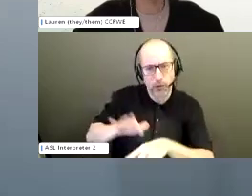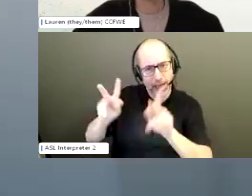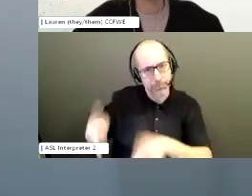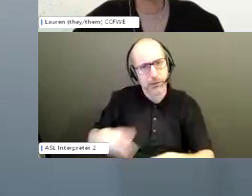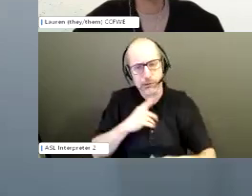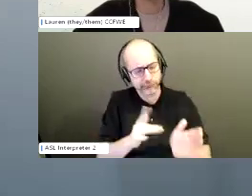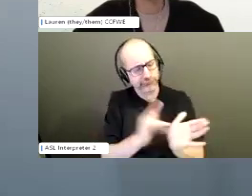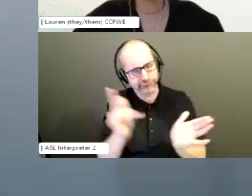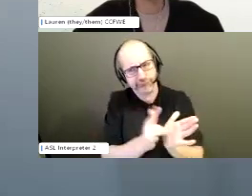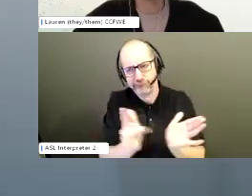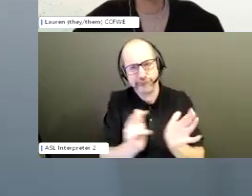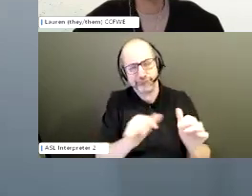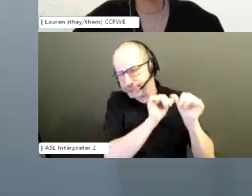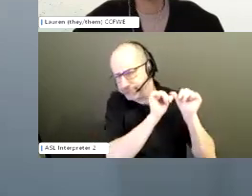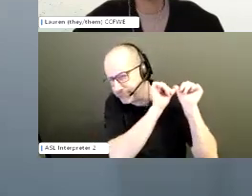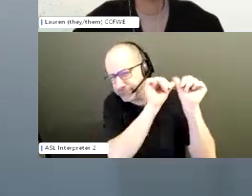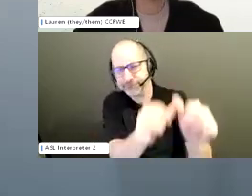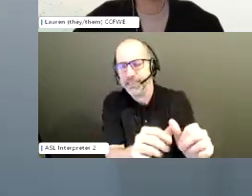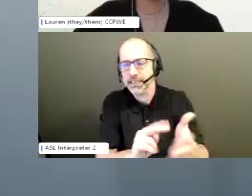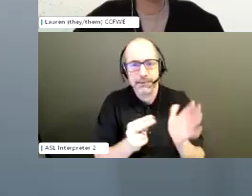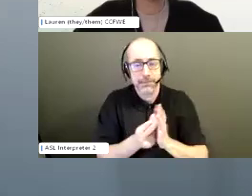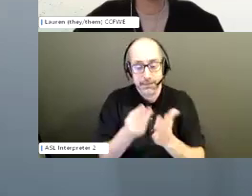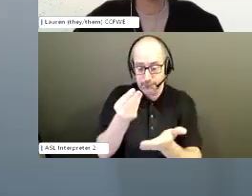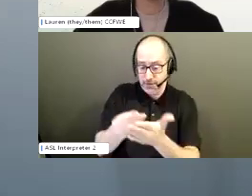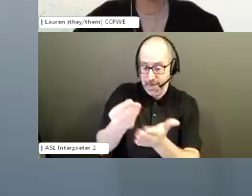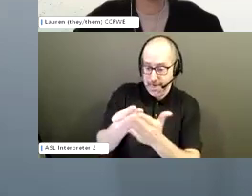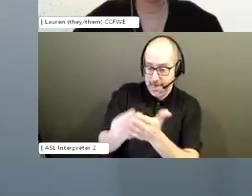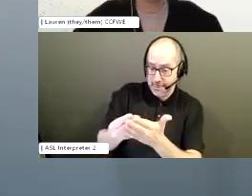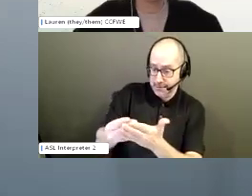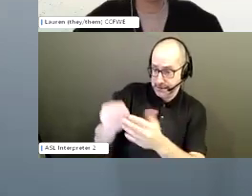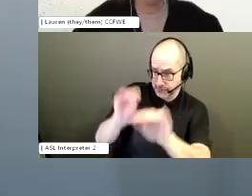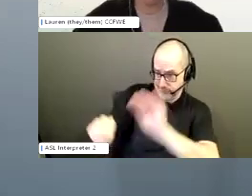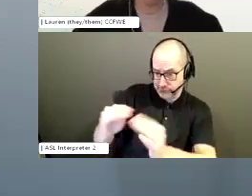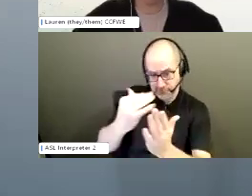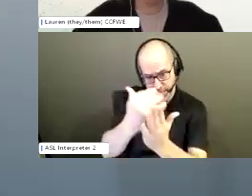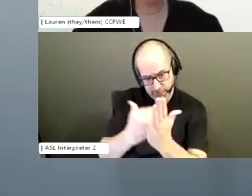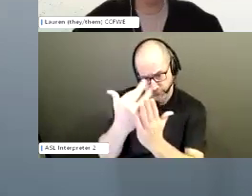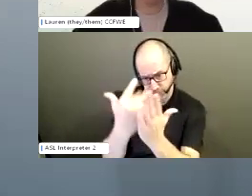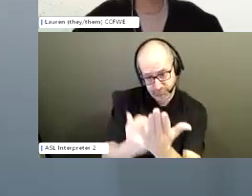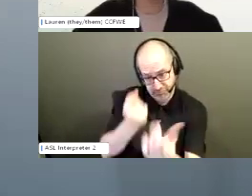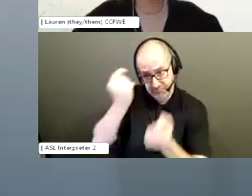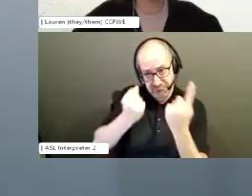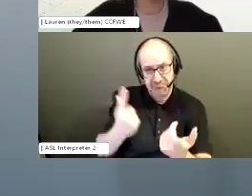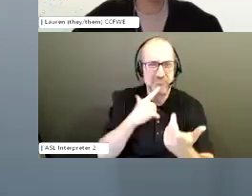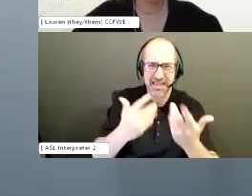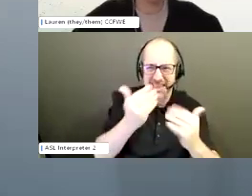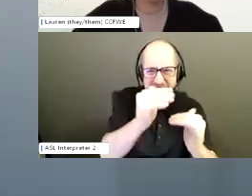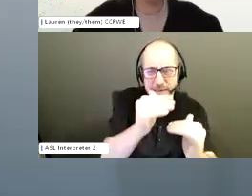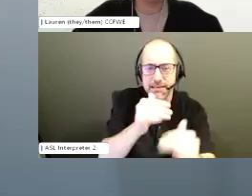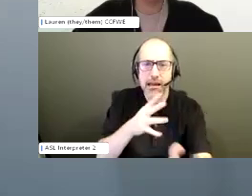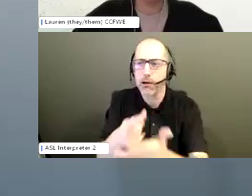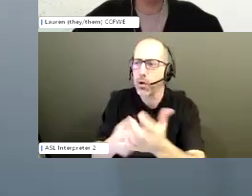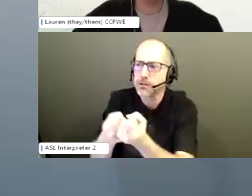This leaves them with limited financial literacy or understanding of what supports are out there. For those who hold